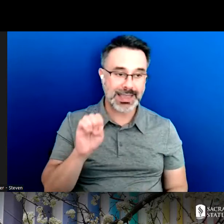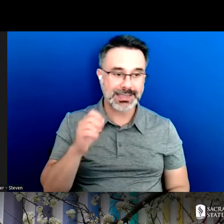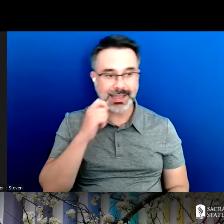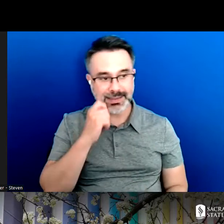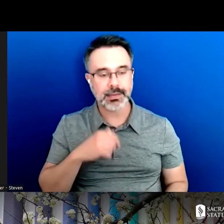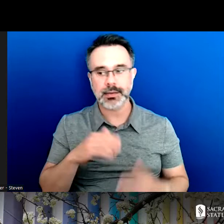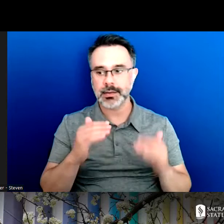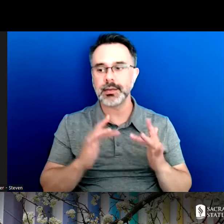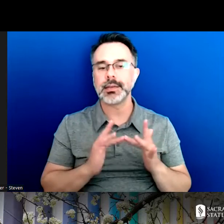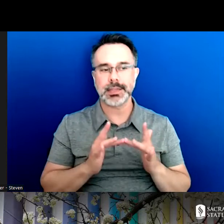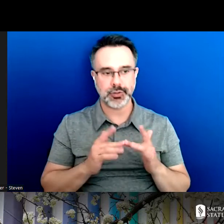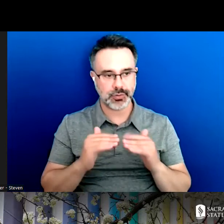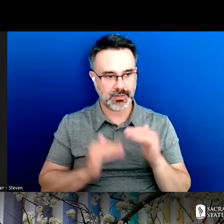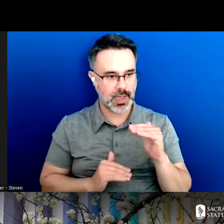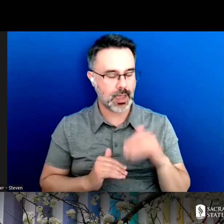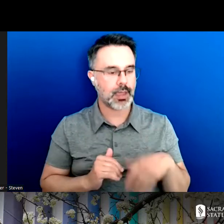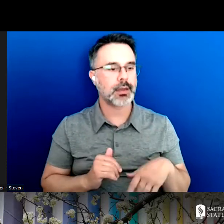digital divide,